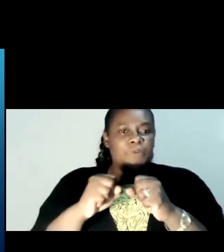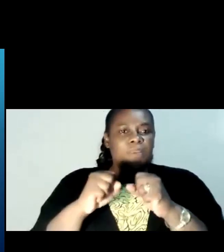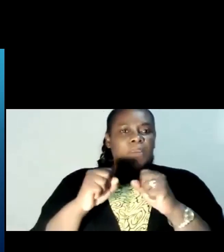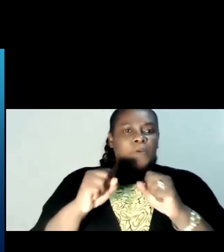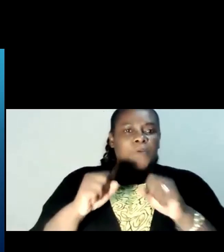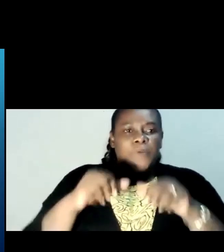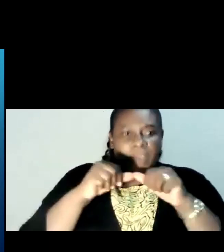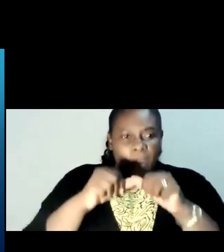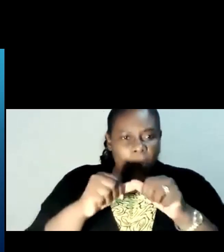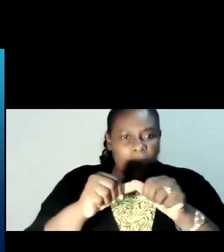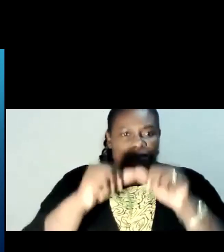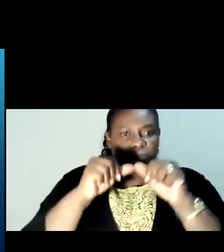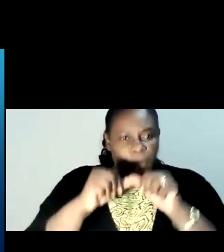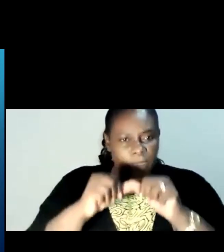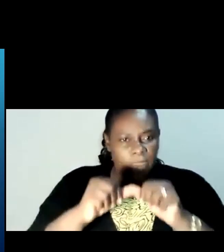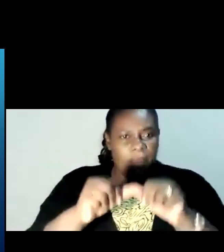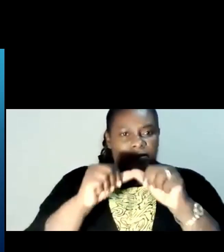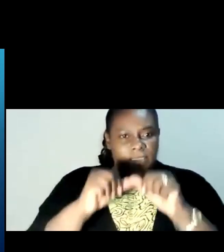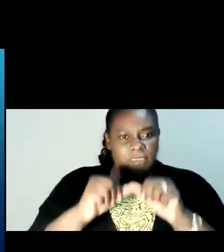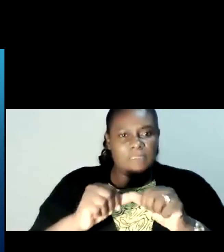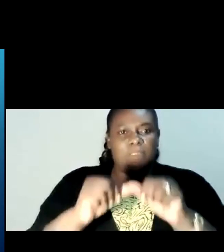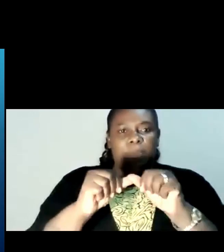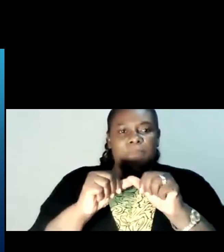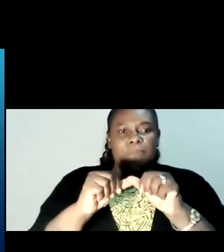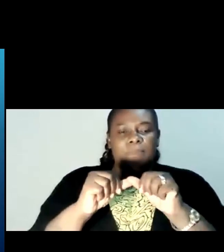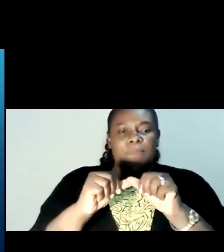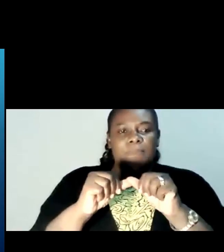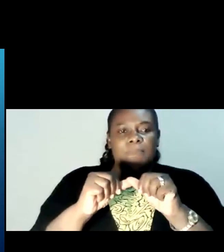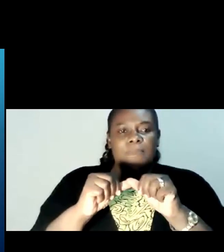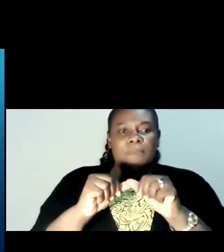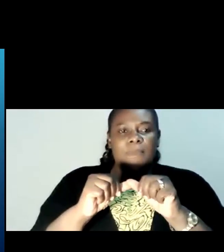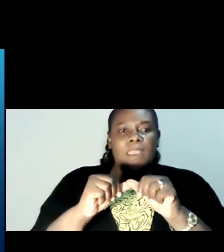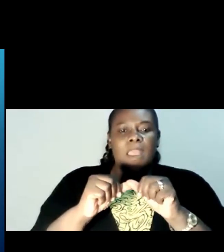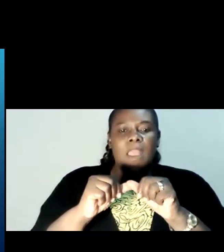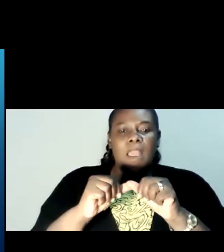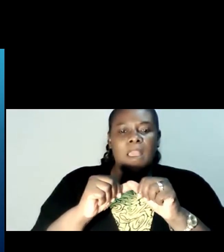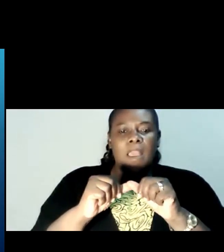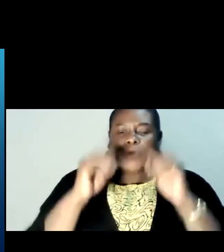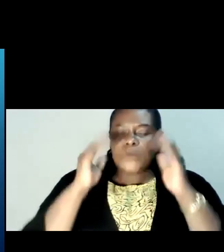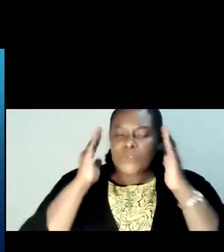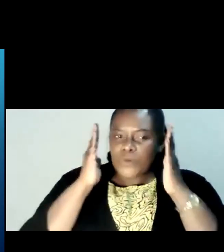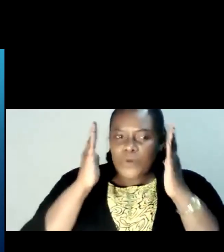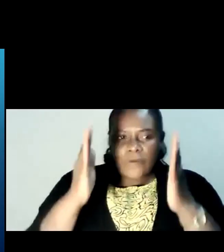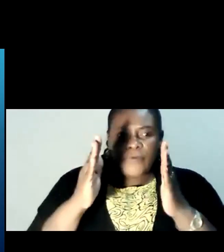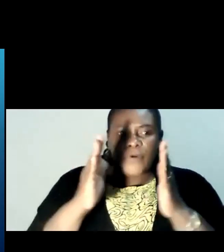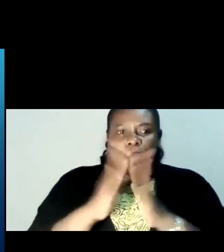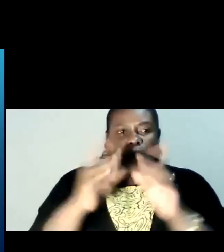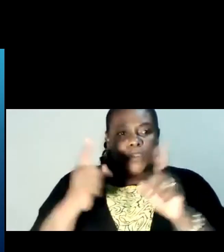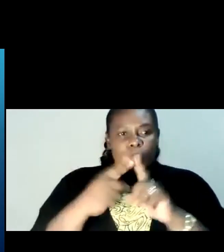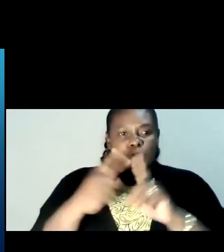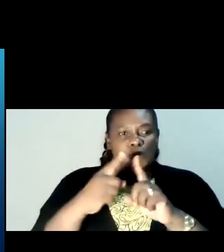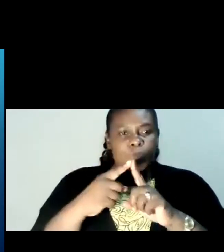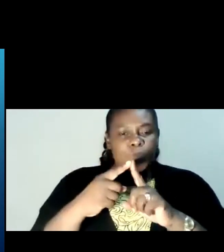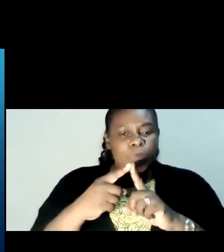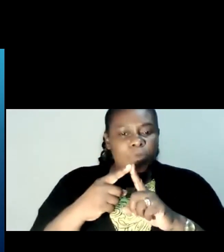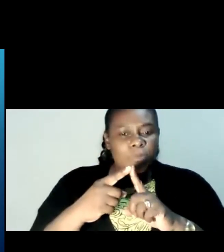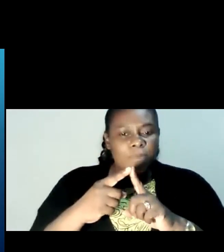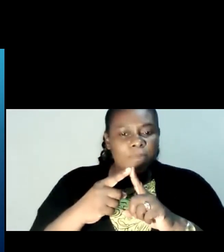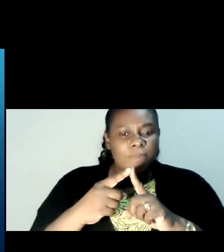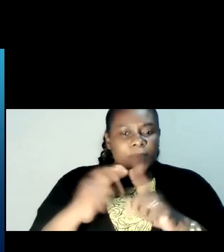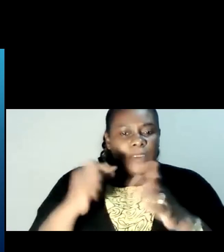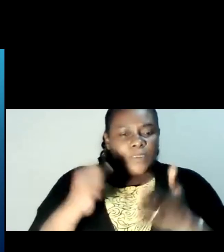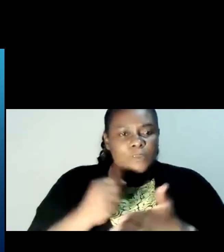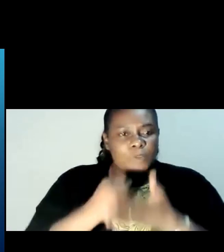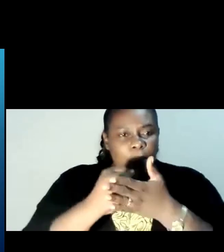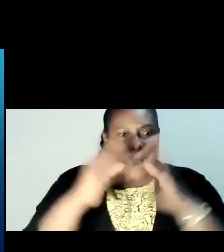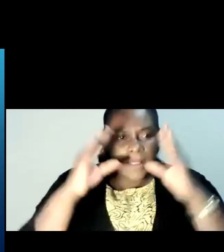to remain true to our commitment, and that is to deliver youth flash, educate,